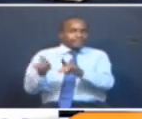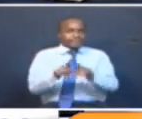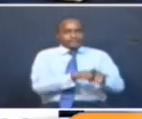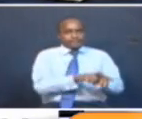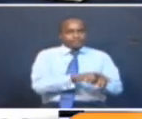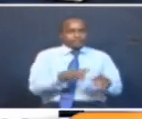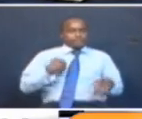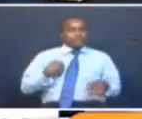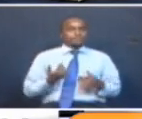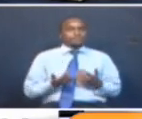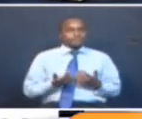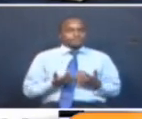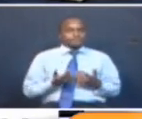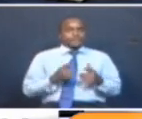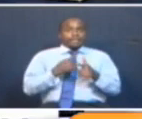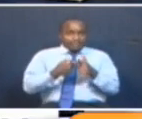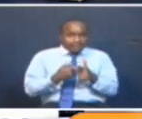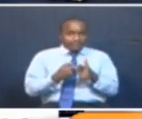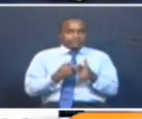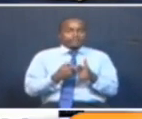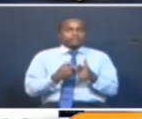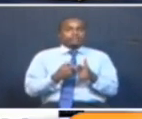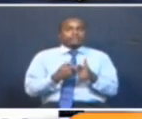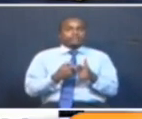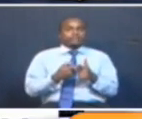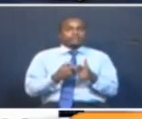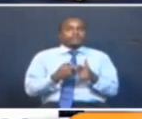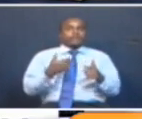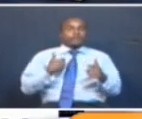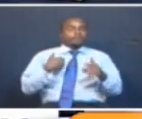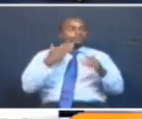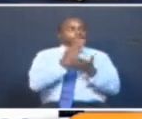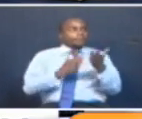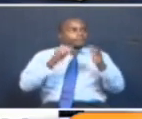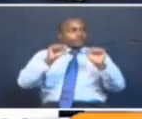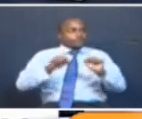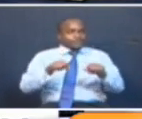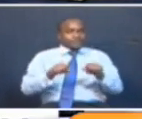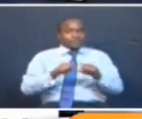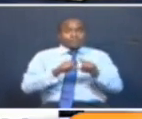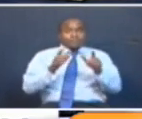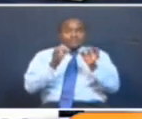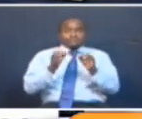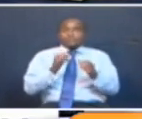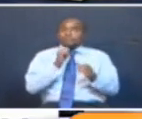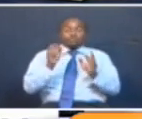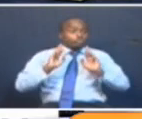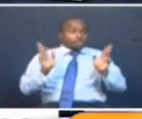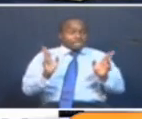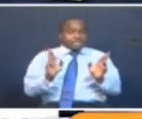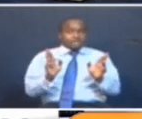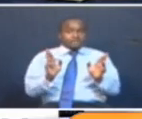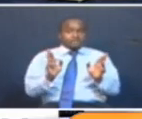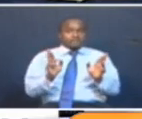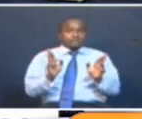expect, then I think that we have got some possibility. But if I'm not prepared to look down and